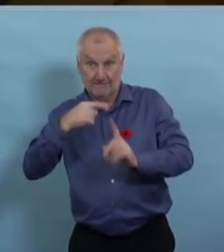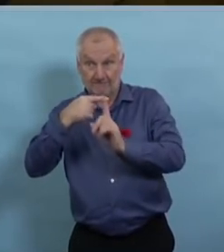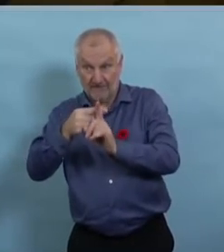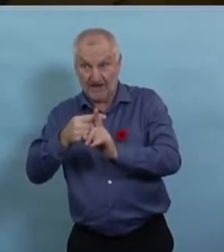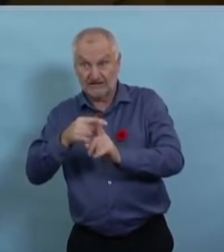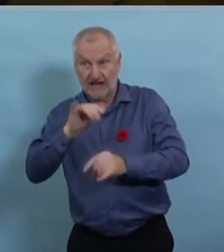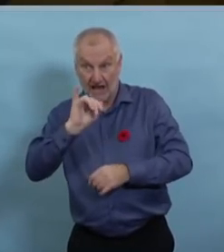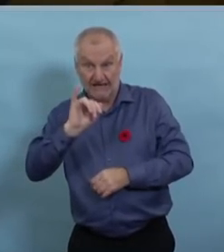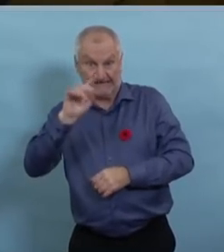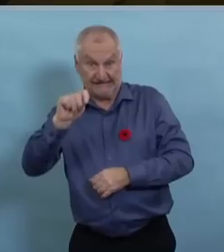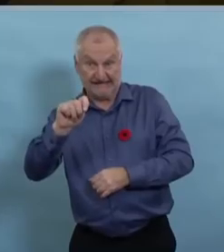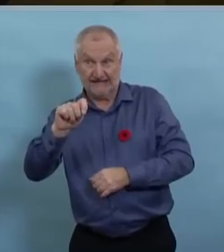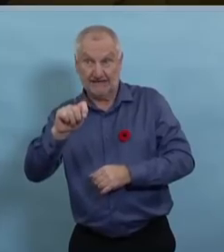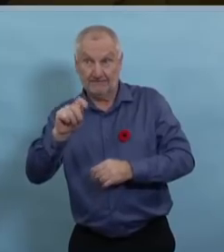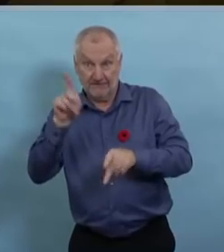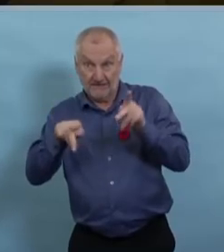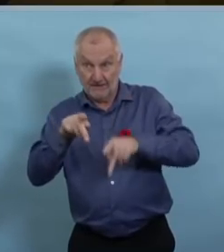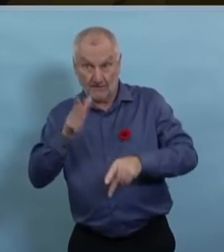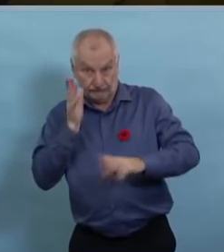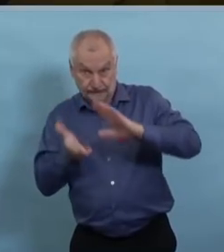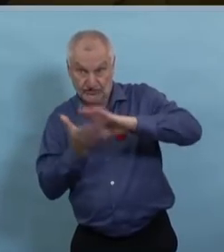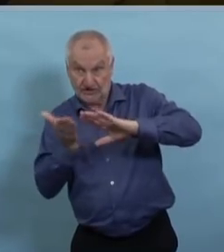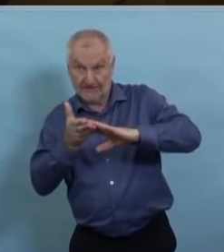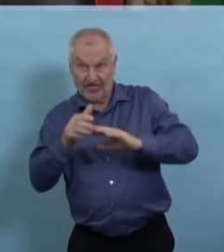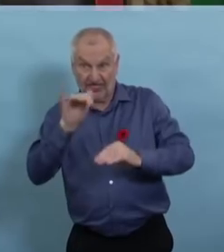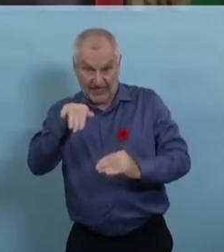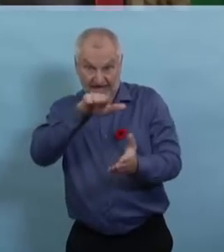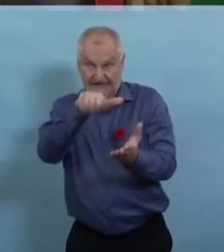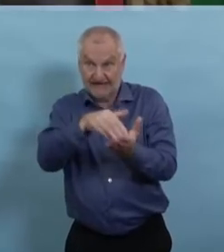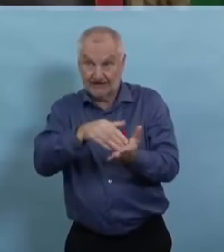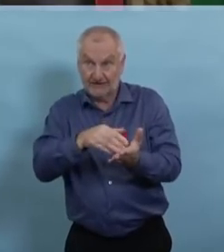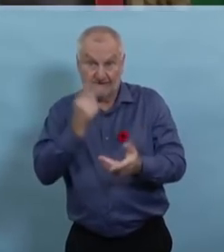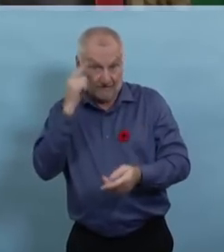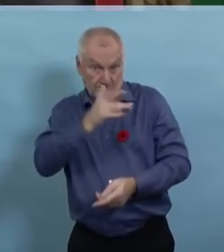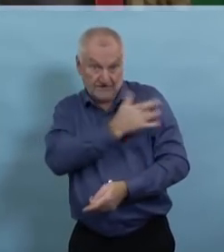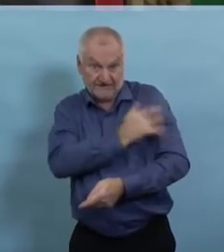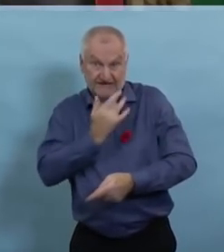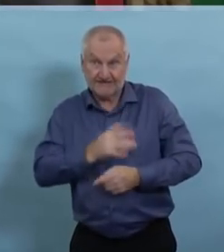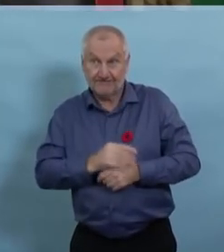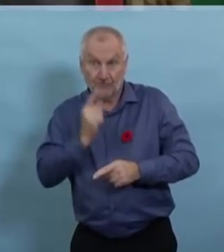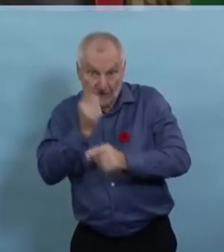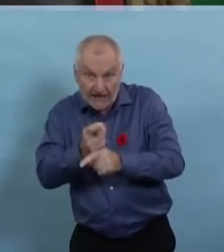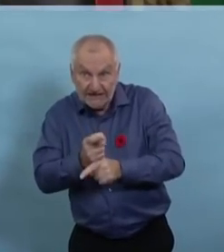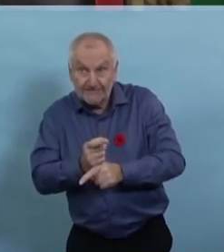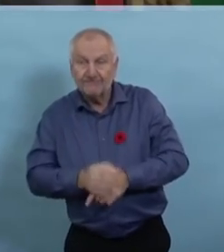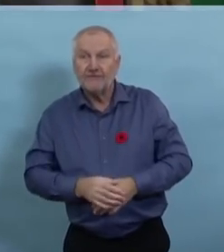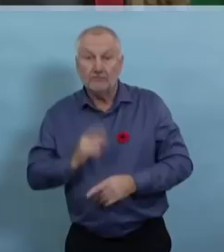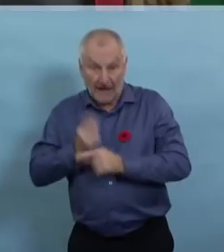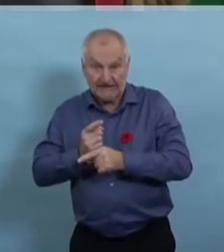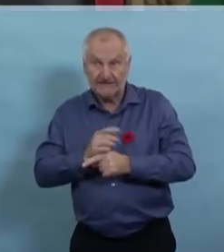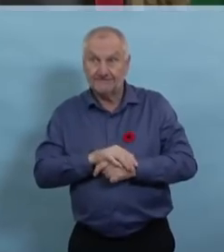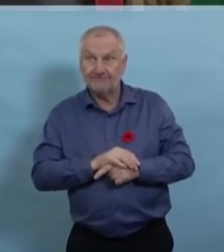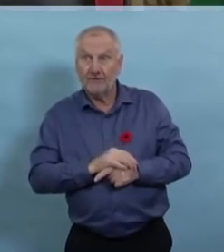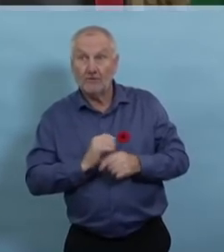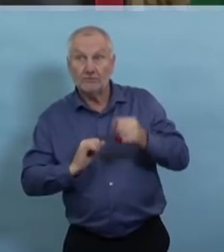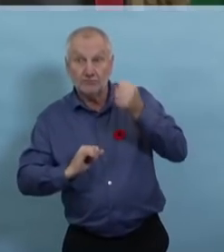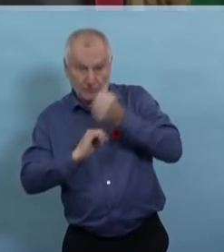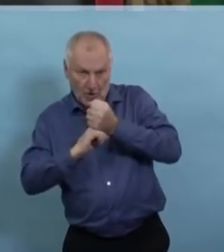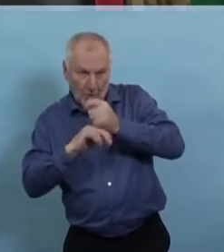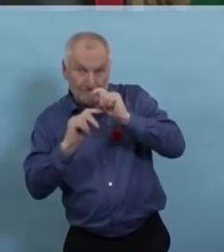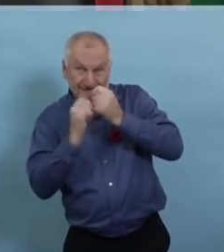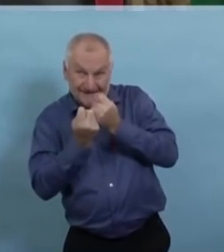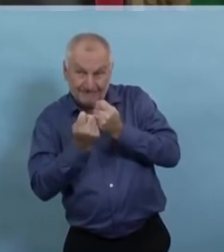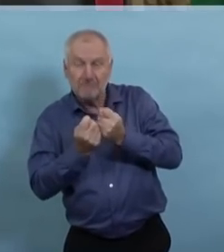center for the province. Is that correct? Yeah, that's correct. And then we'll also have a support team that's comprised of some representatives from